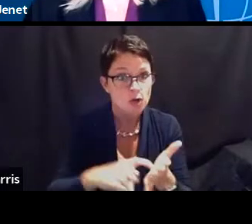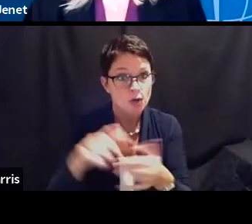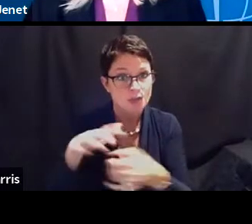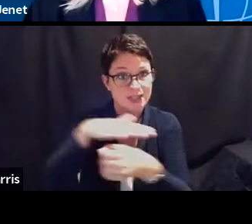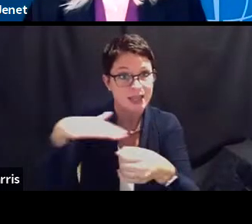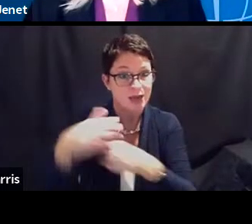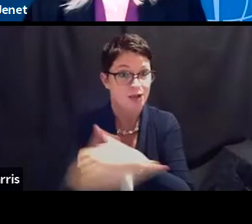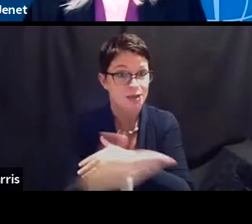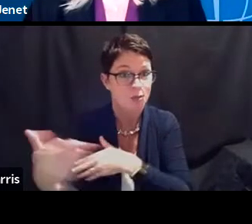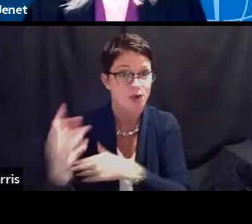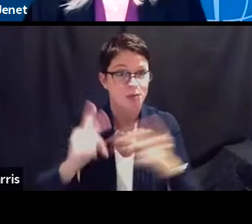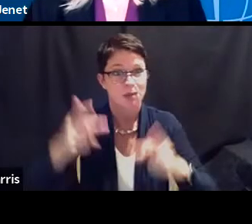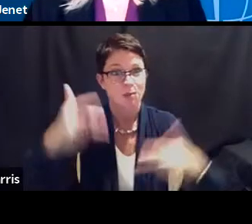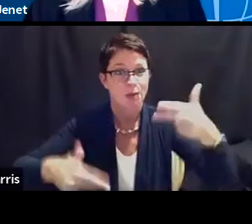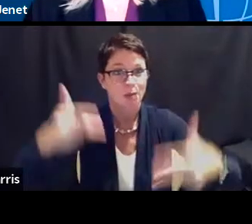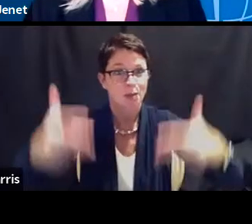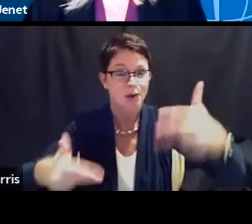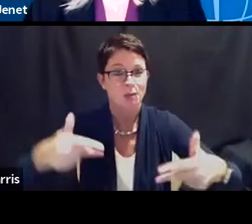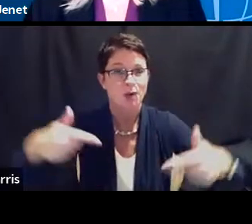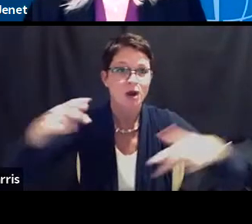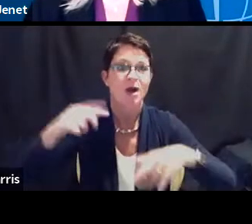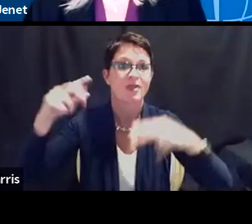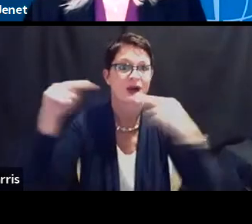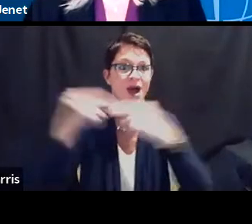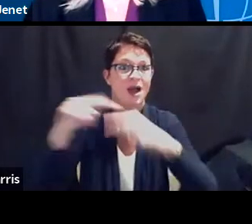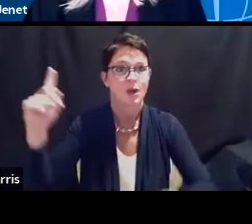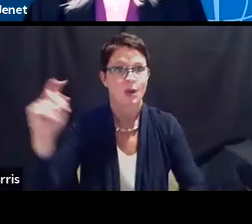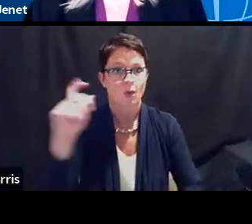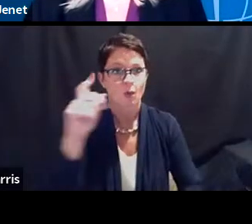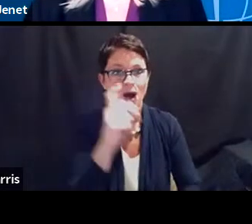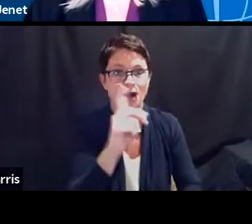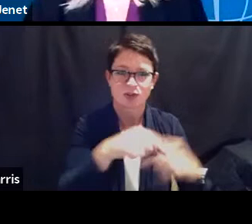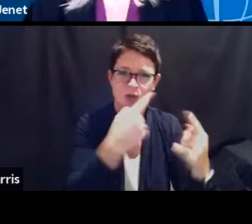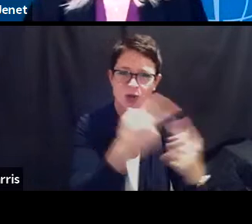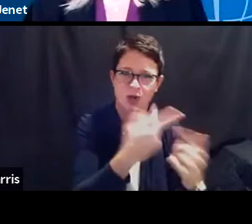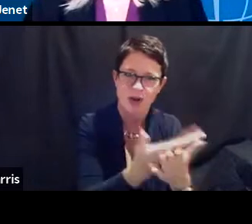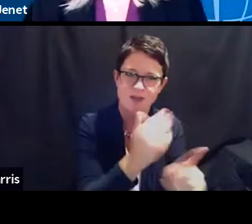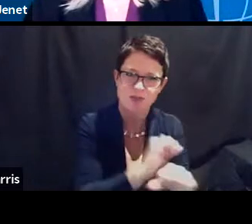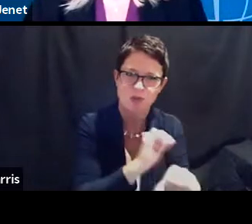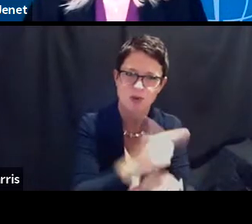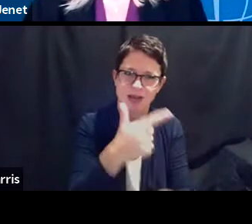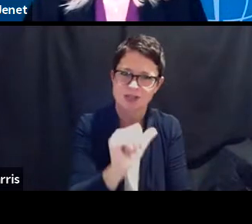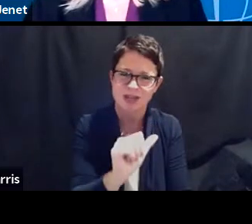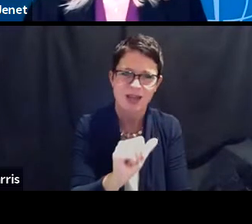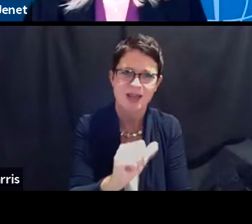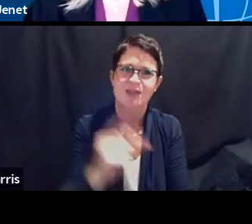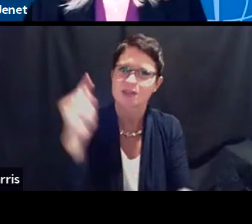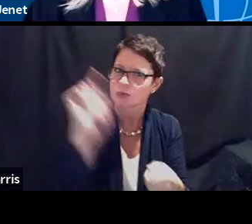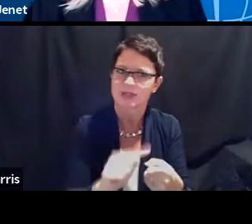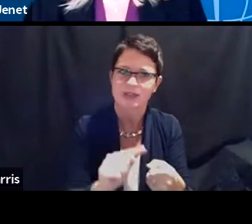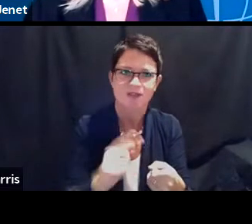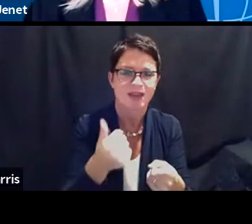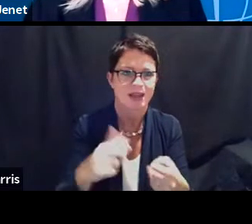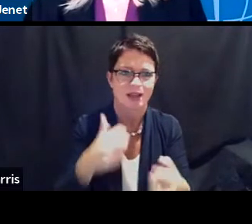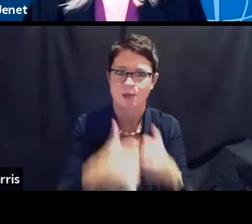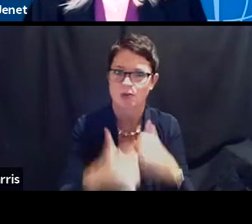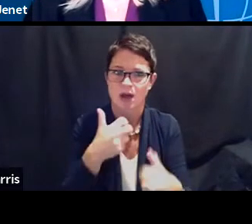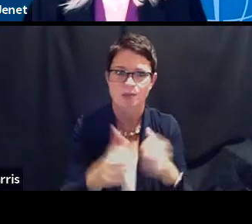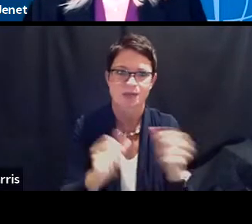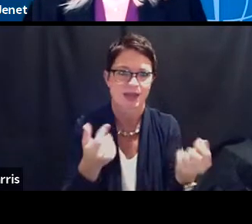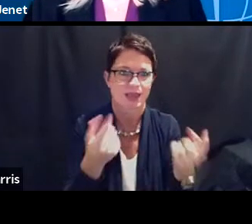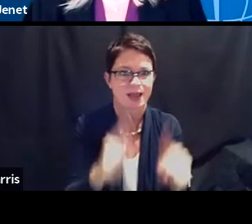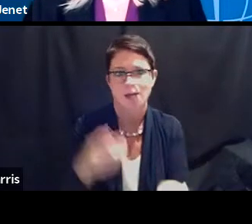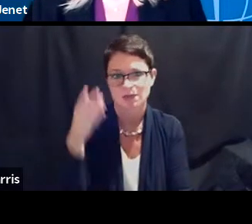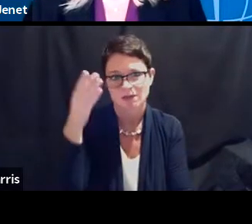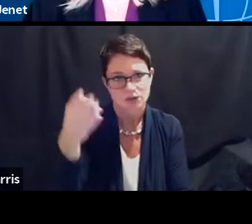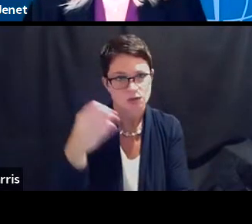the morning, people parking, trying to walk on the highways, get to work, get to LaGuardia, this would alleviate any possible problems that would happen in the